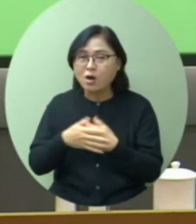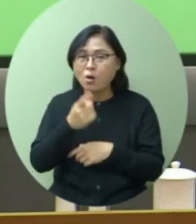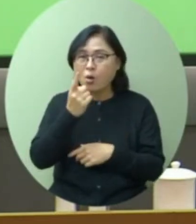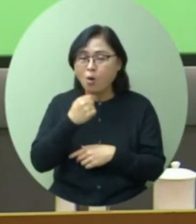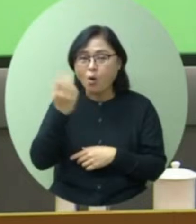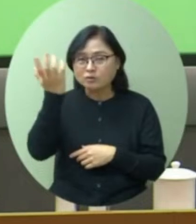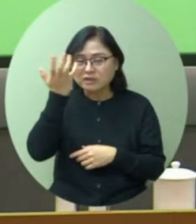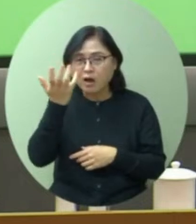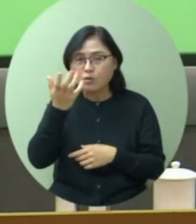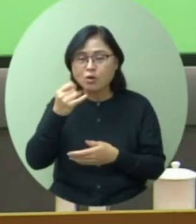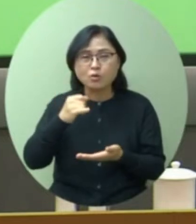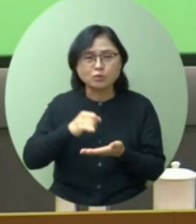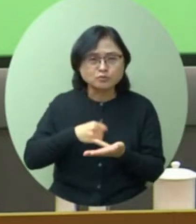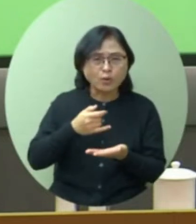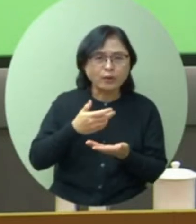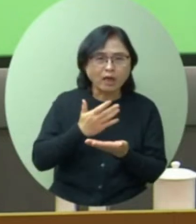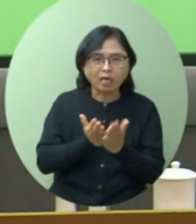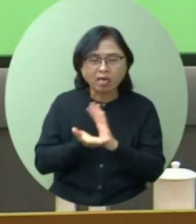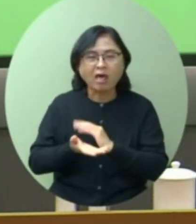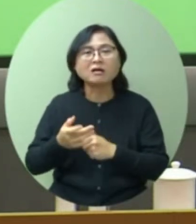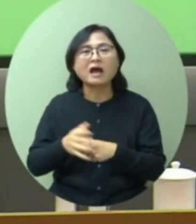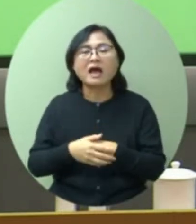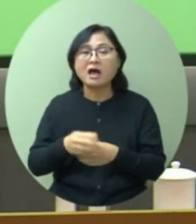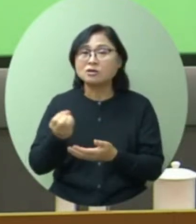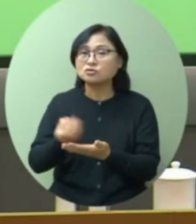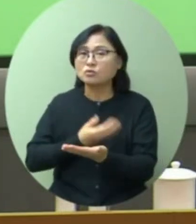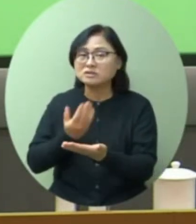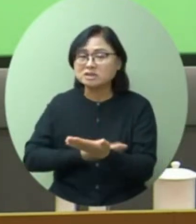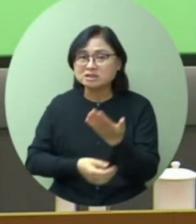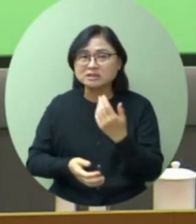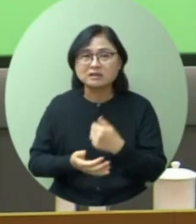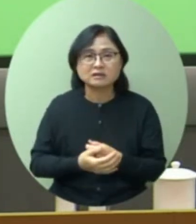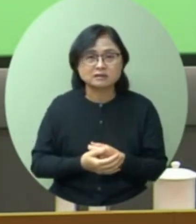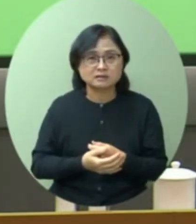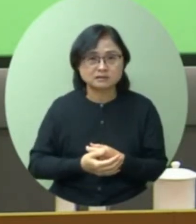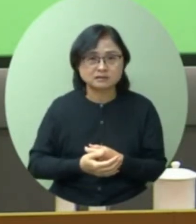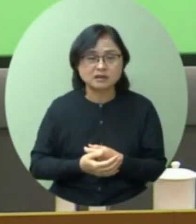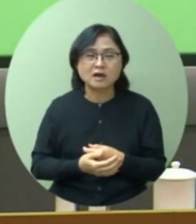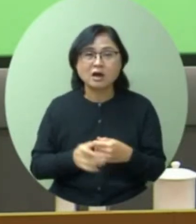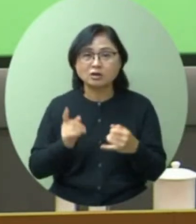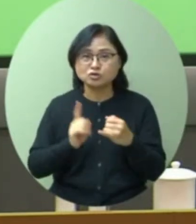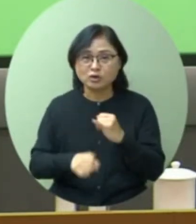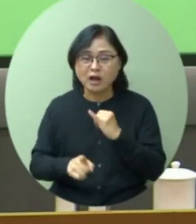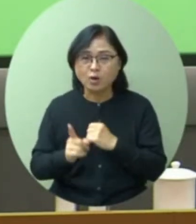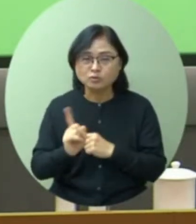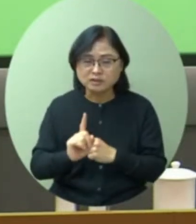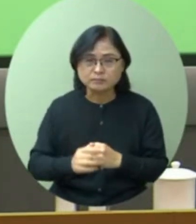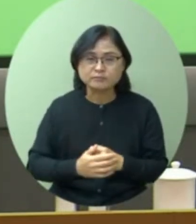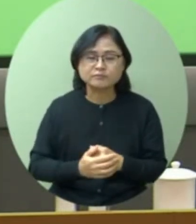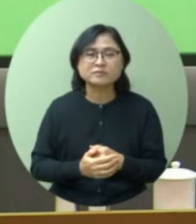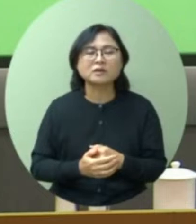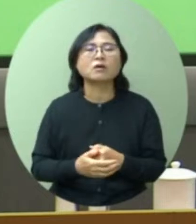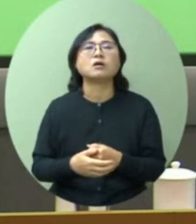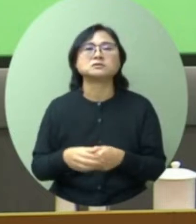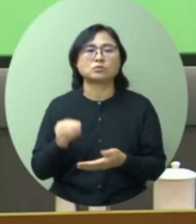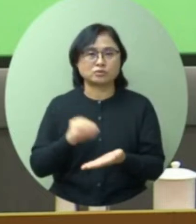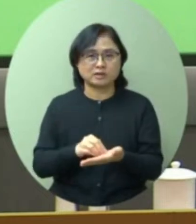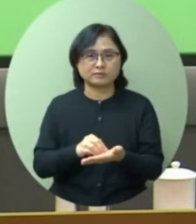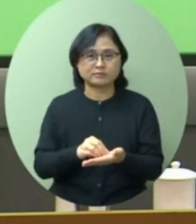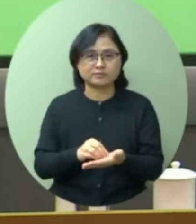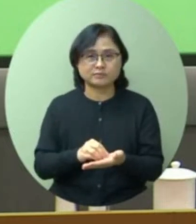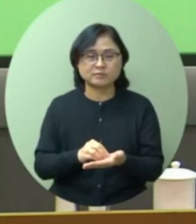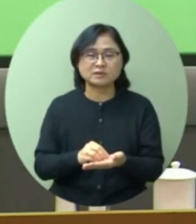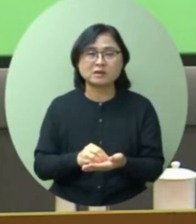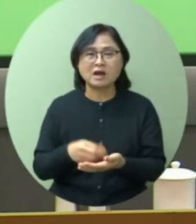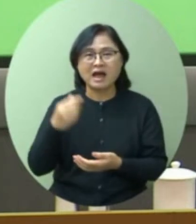We've drawn reference from the experience and the implementation of the scrapping of wine